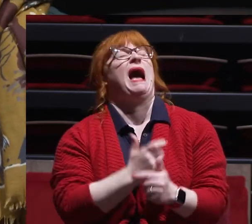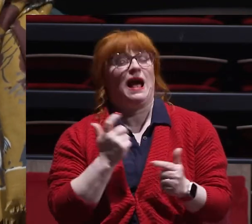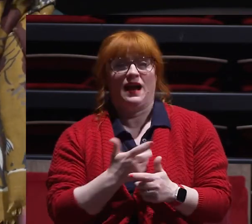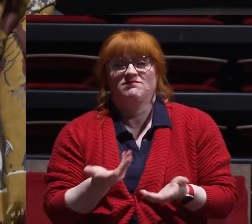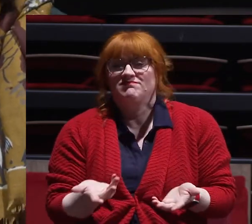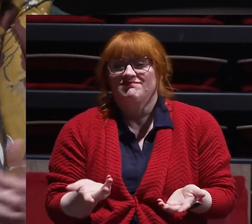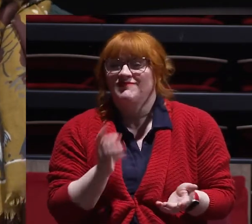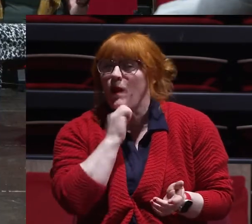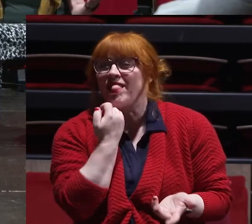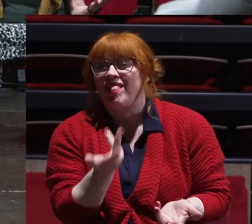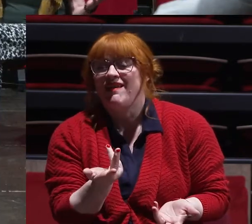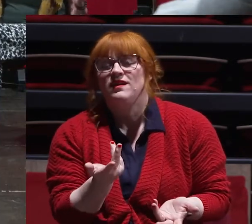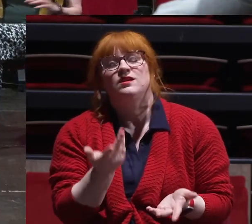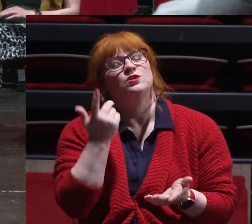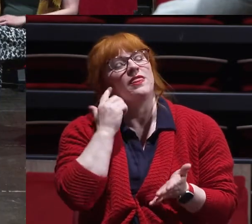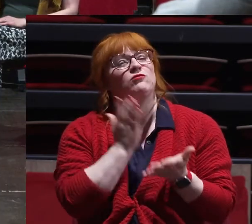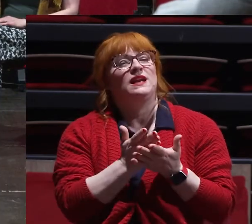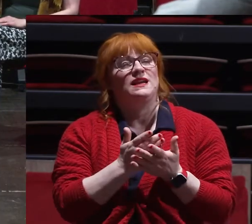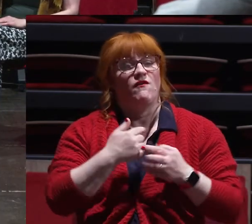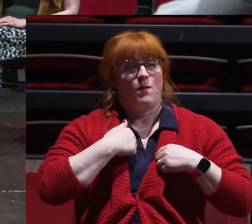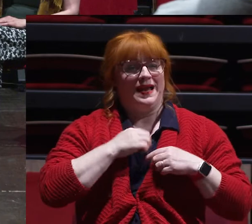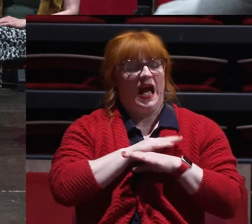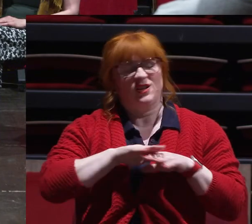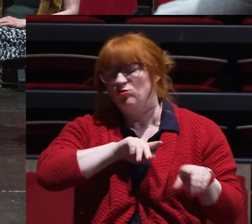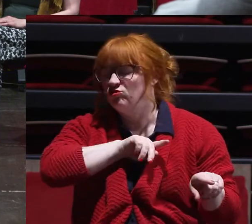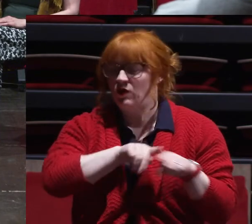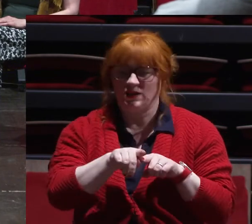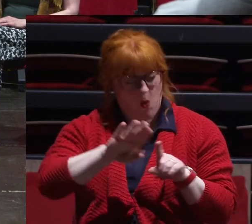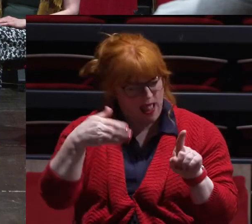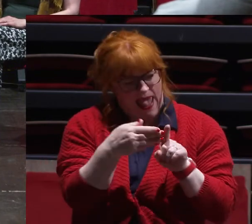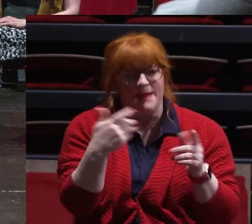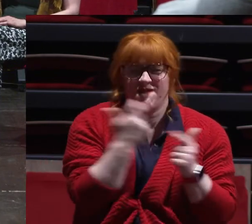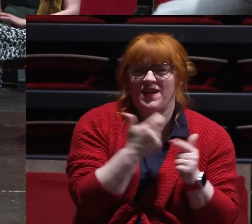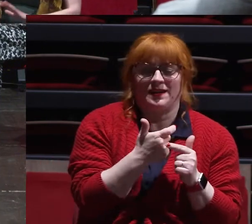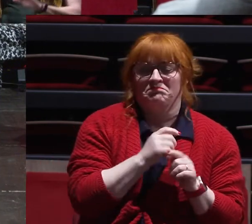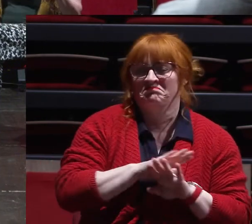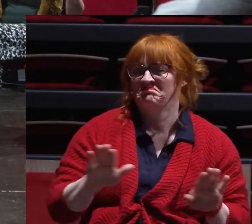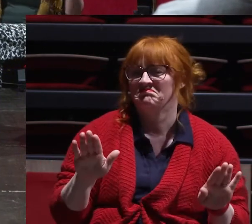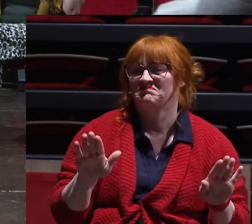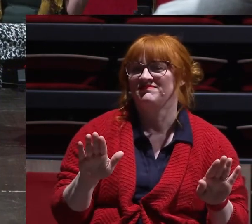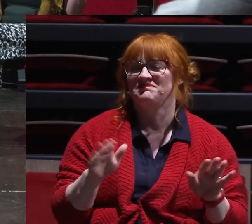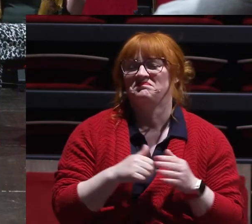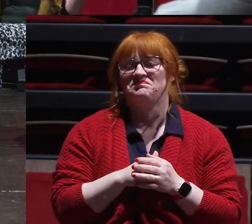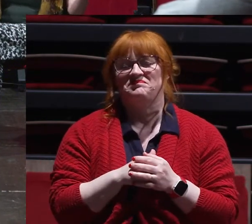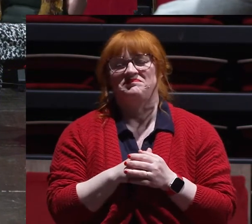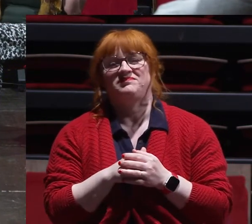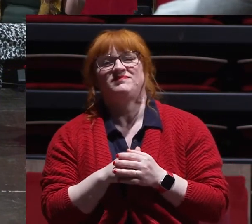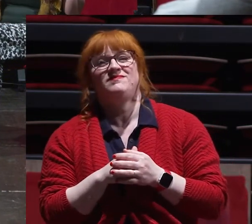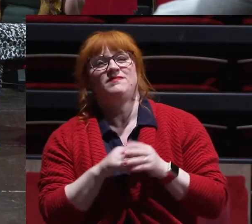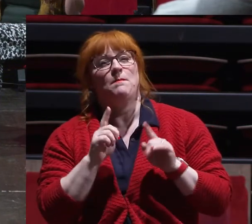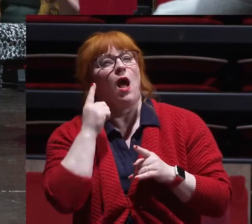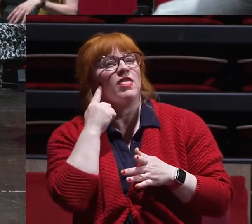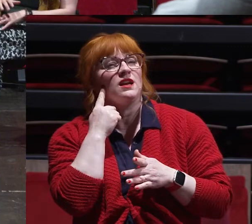know is funny, people will find it hilarious. So I think just not trying to write comedy is a good thing for me, not for anybody else,